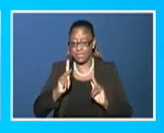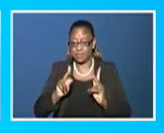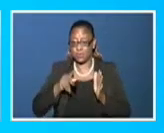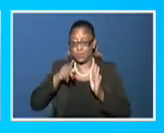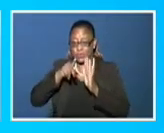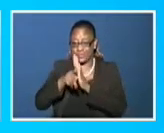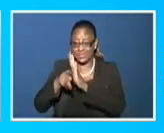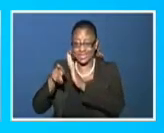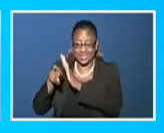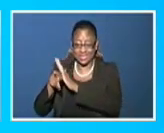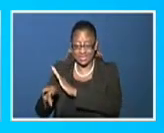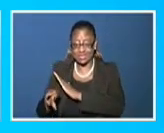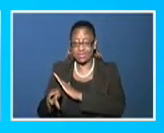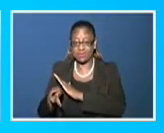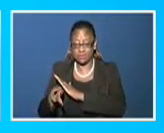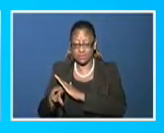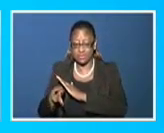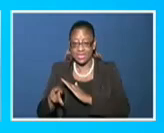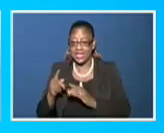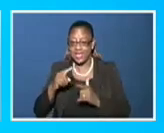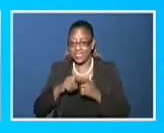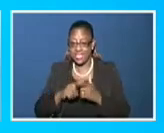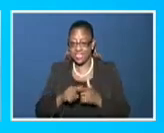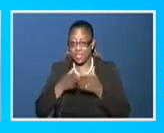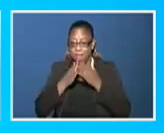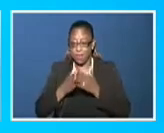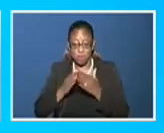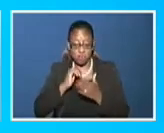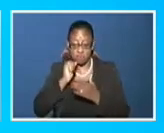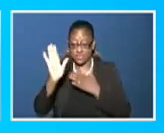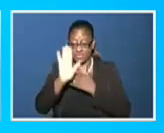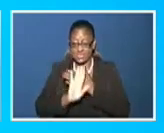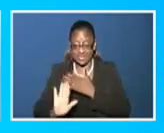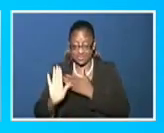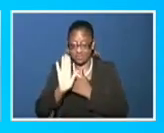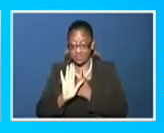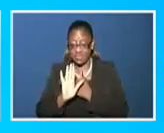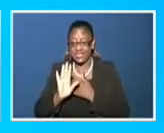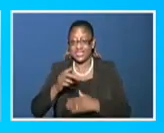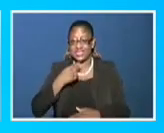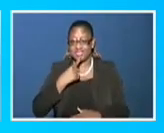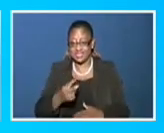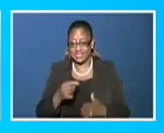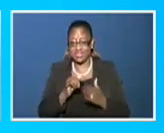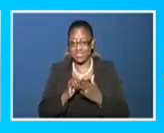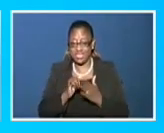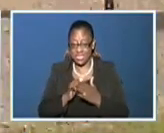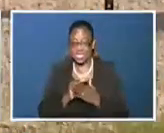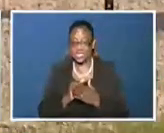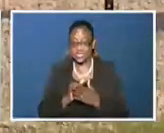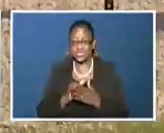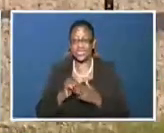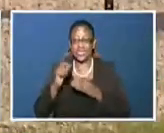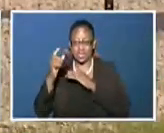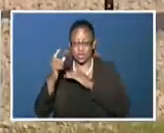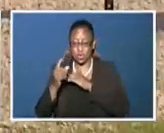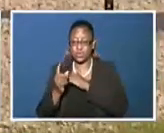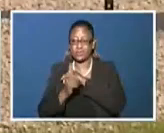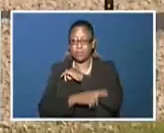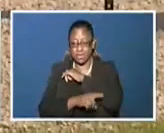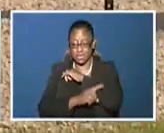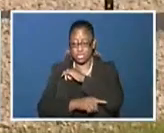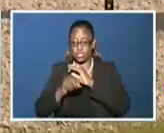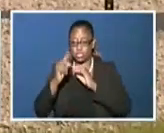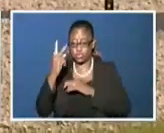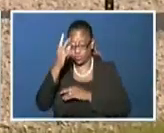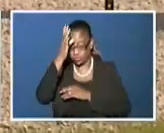an unsafe vessel. So we are going deep into this with respect to charges. The blue twin-engine